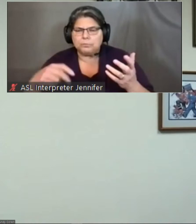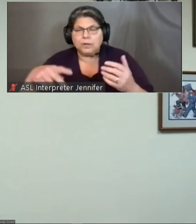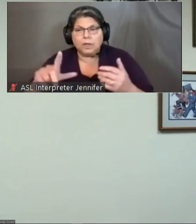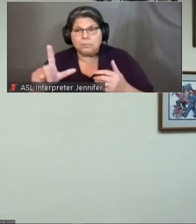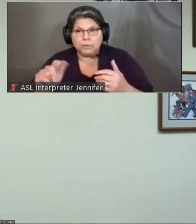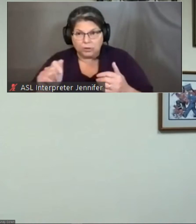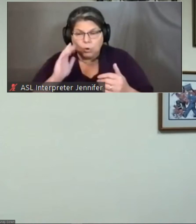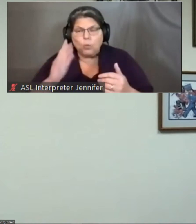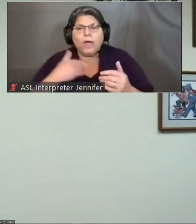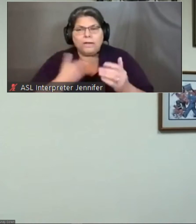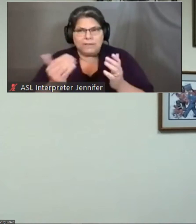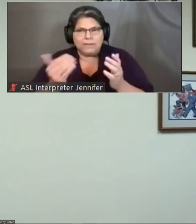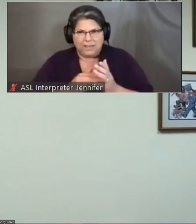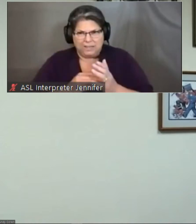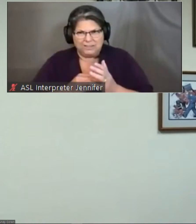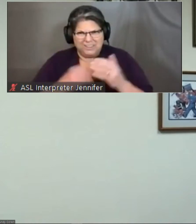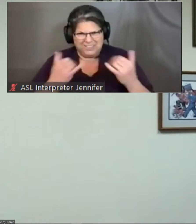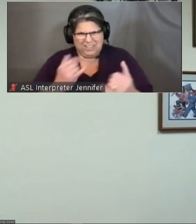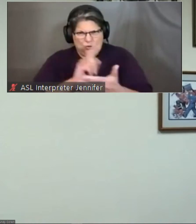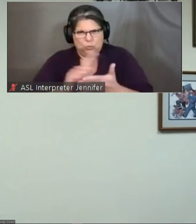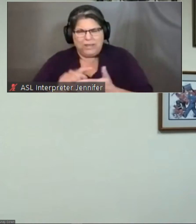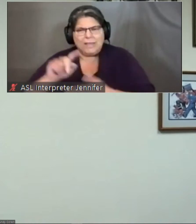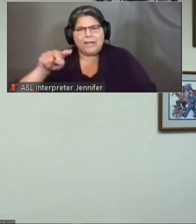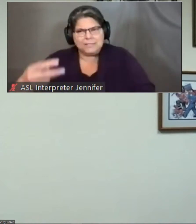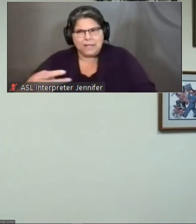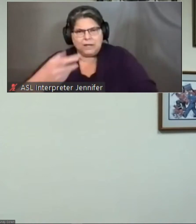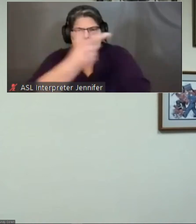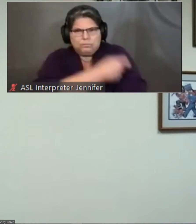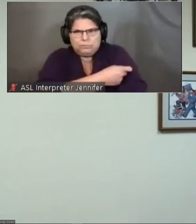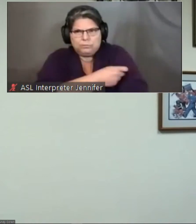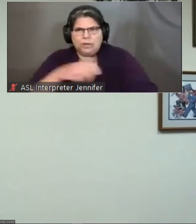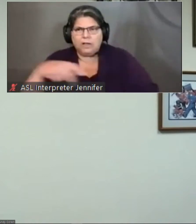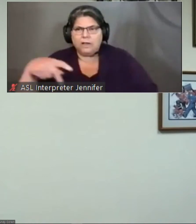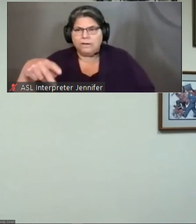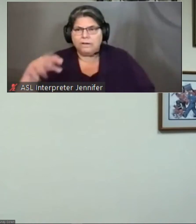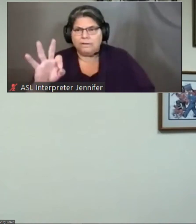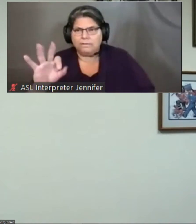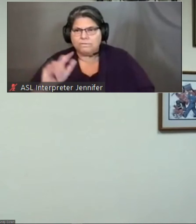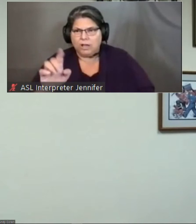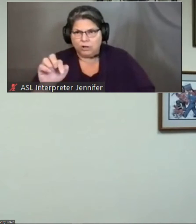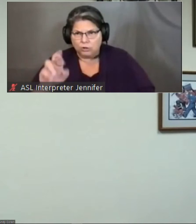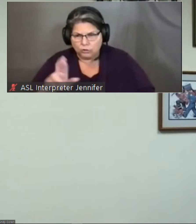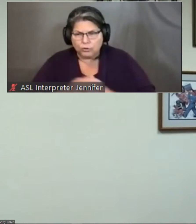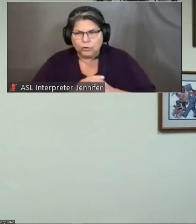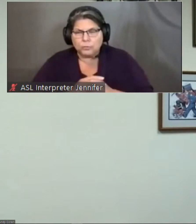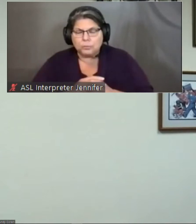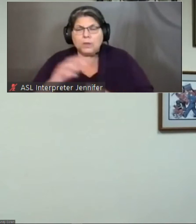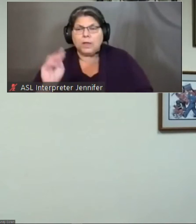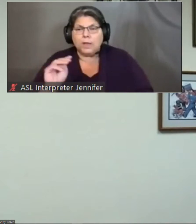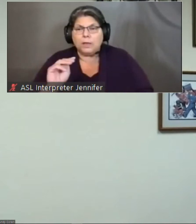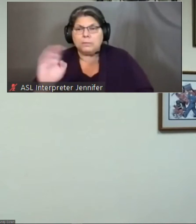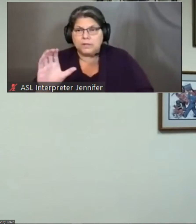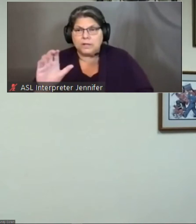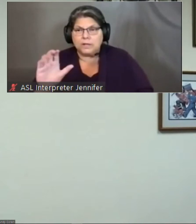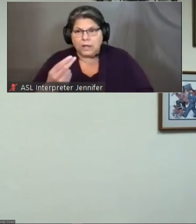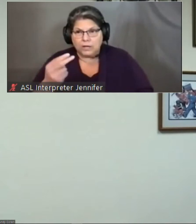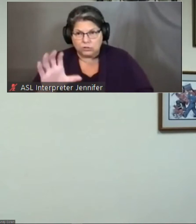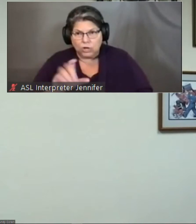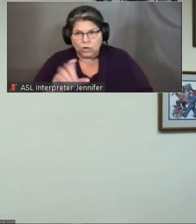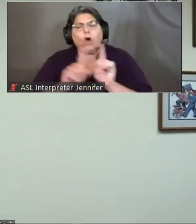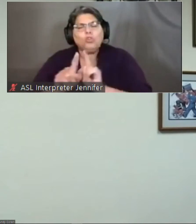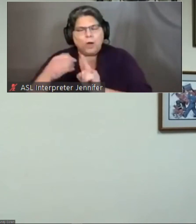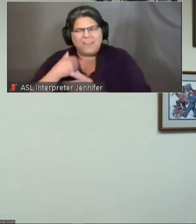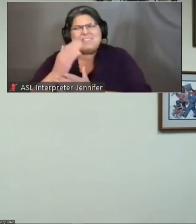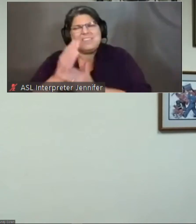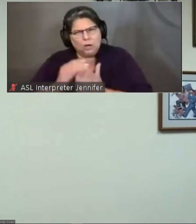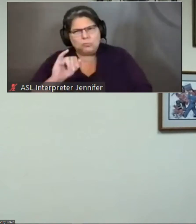This week will again be a second dose Pfizer, and MCHC also has some Johnson & Johnson that they're giving through their